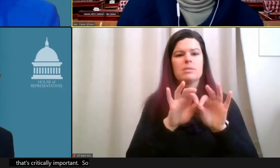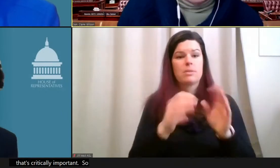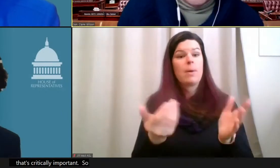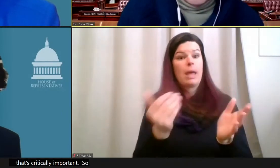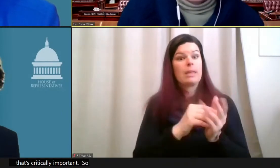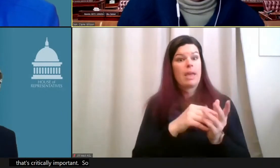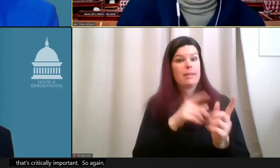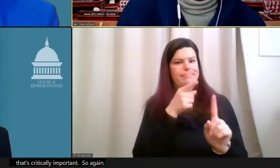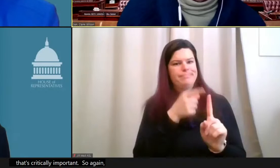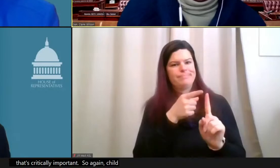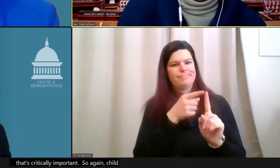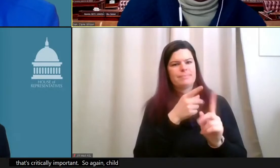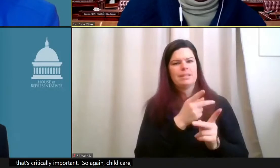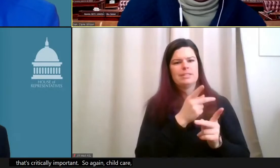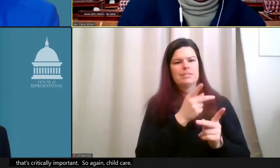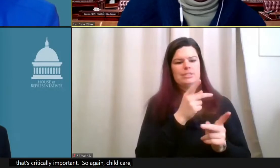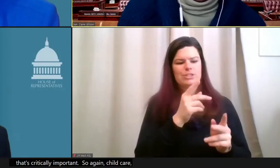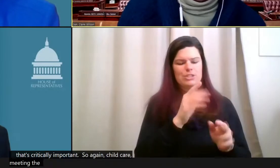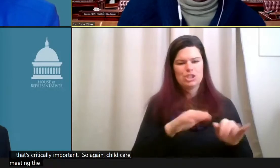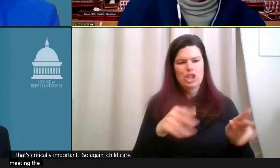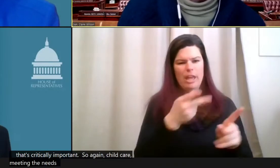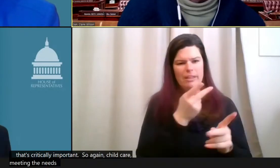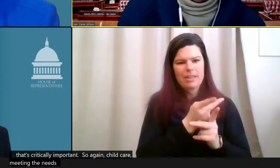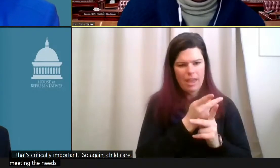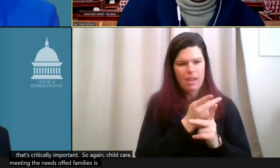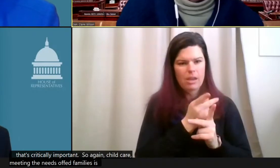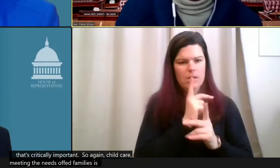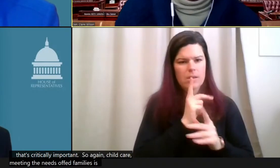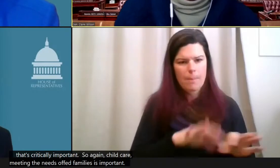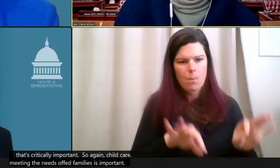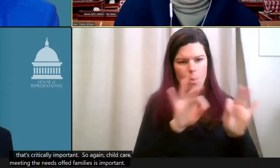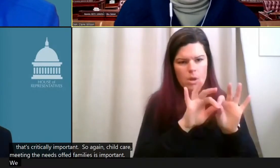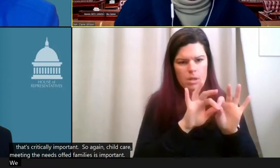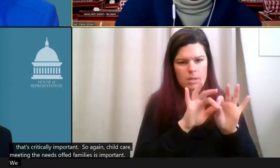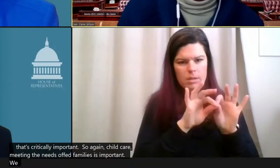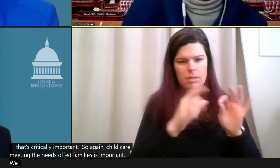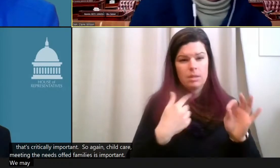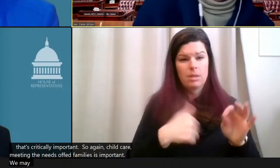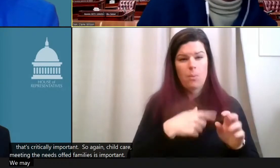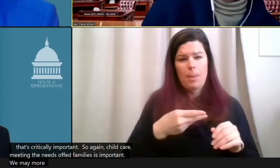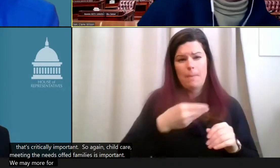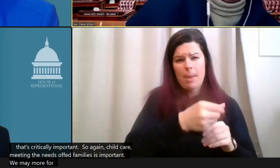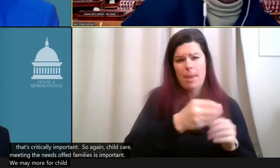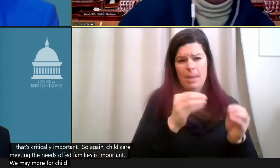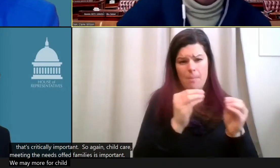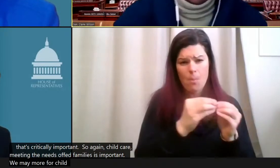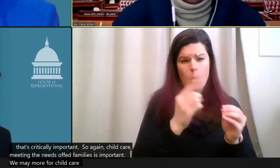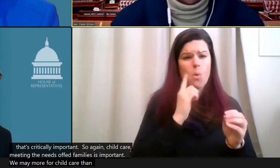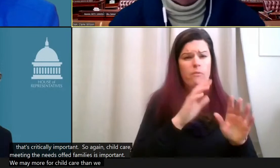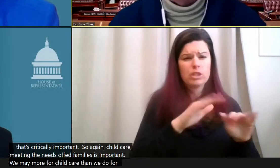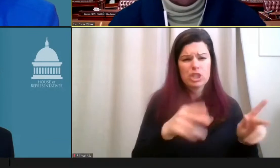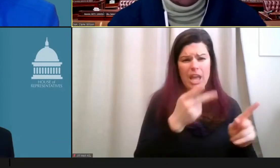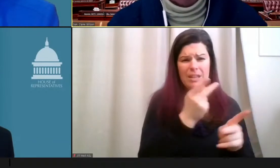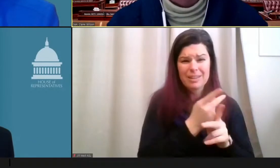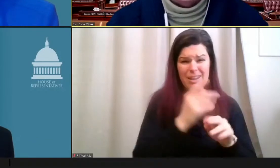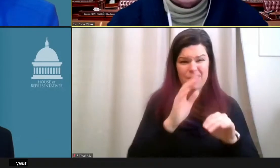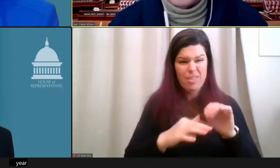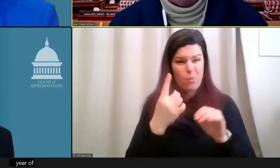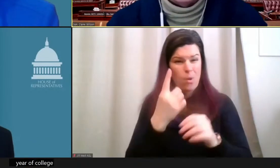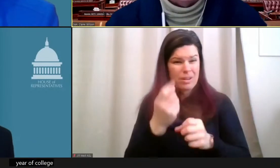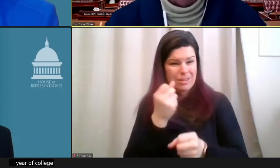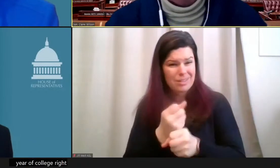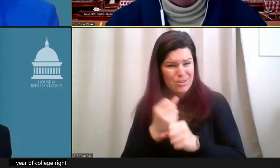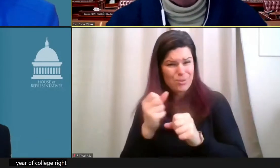childcare, meeting the needs of families is important. We pay more for childcare than we do for a year of college right now